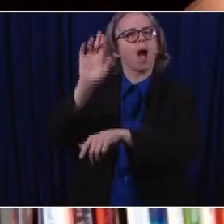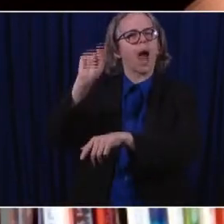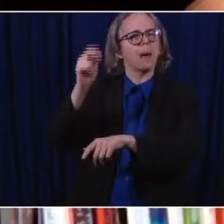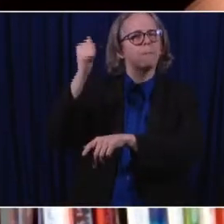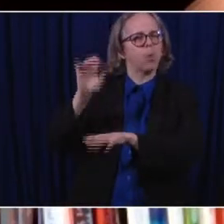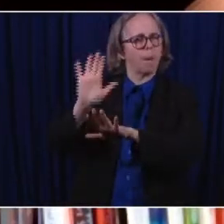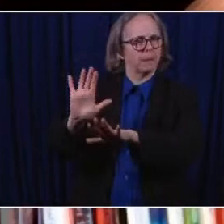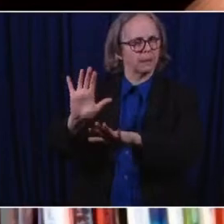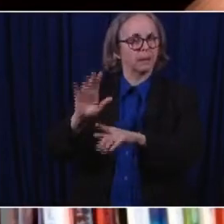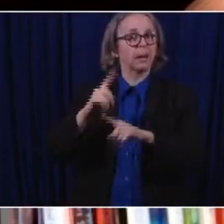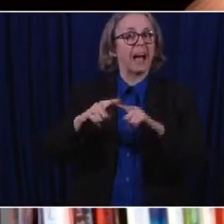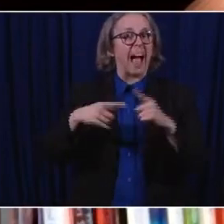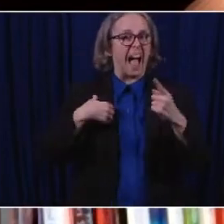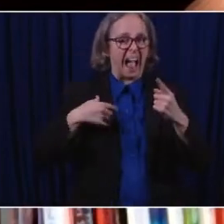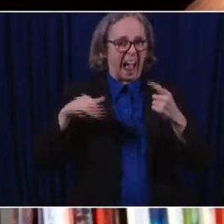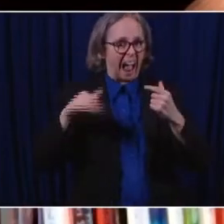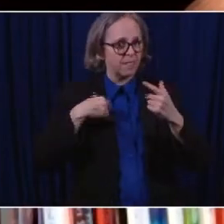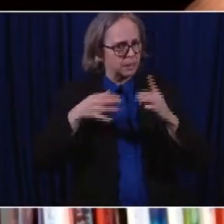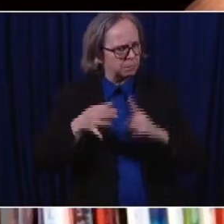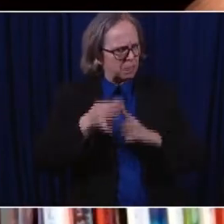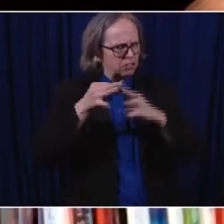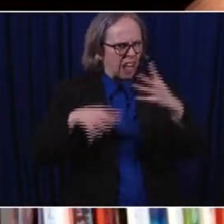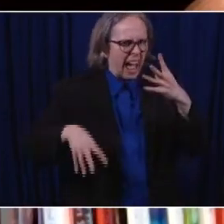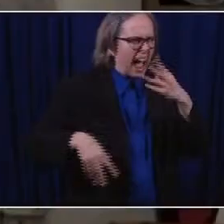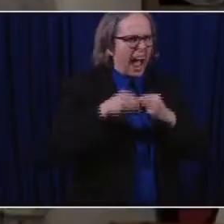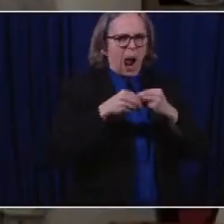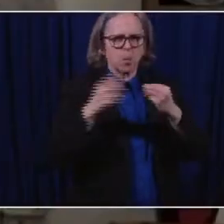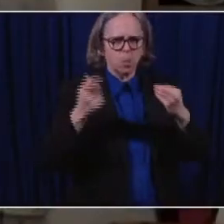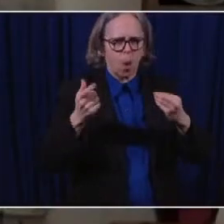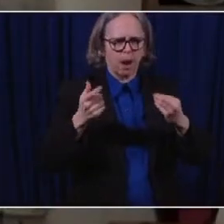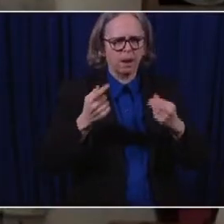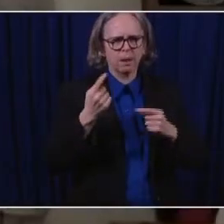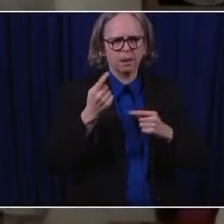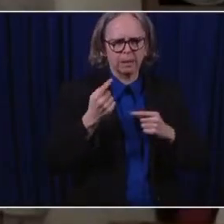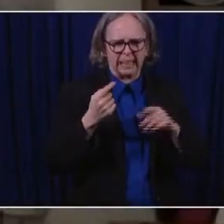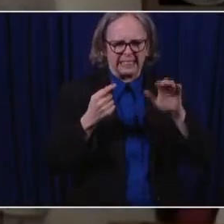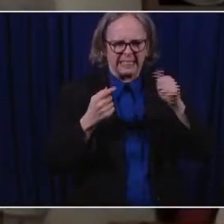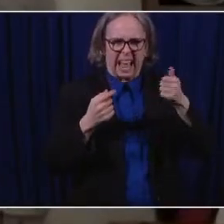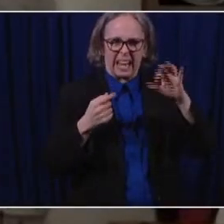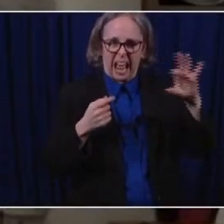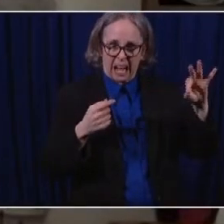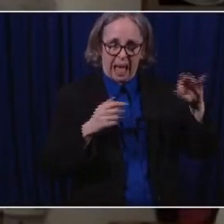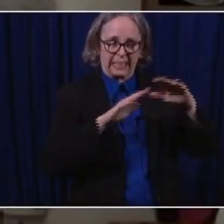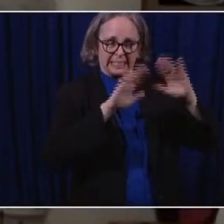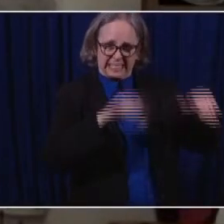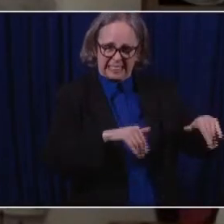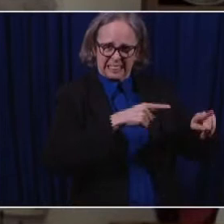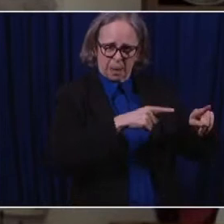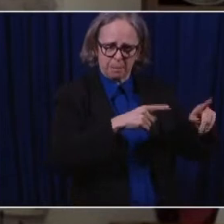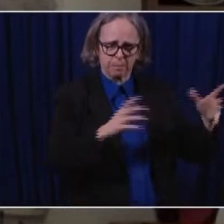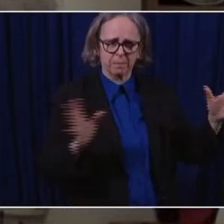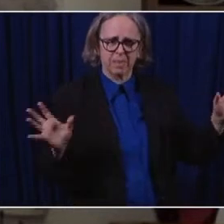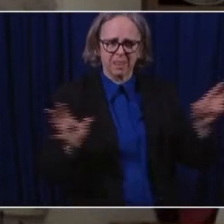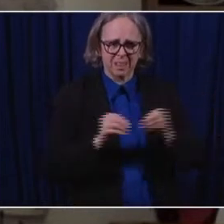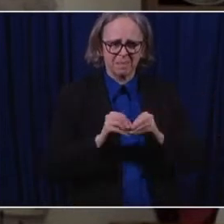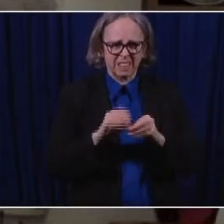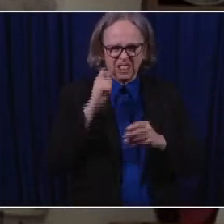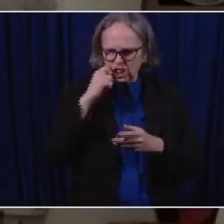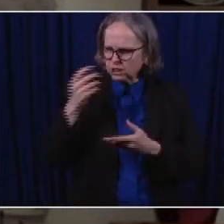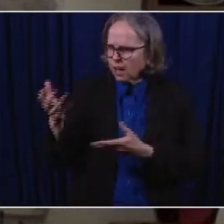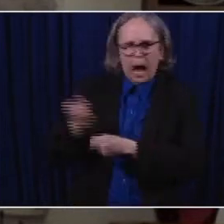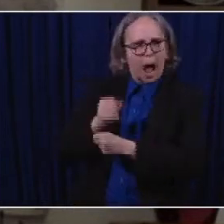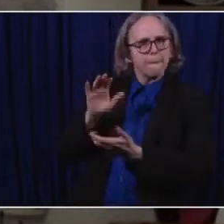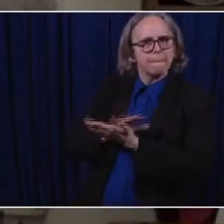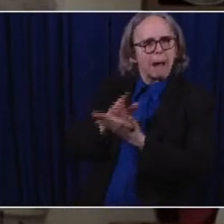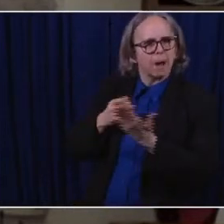very much. I want to close. I've just been handed a note. The Miami County allocation, total allocation for the whole